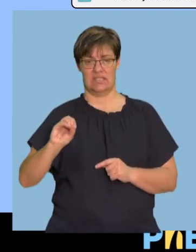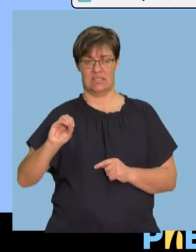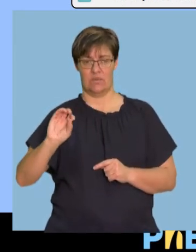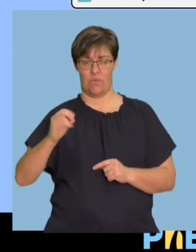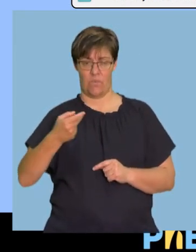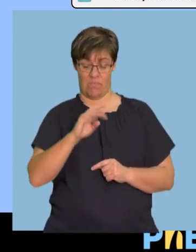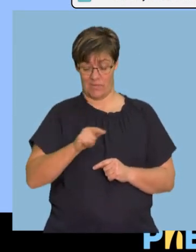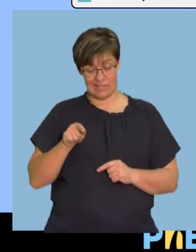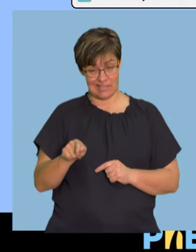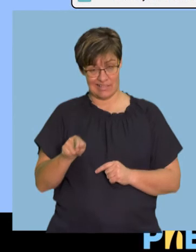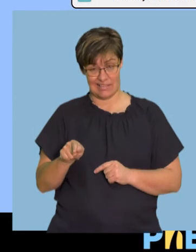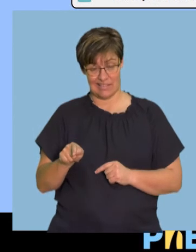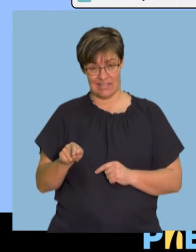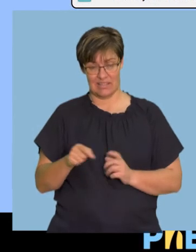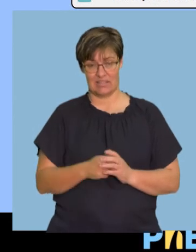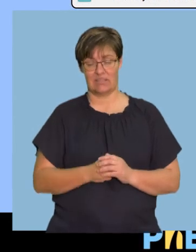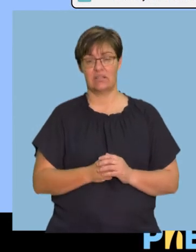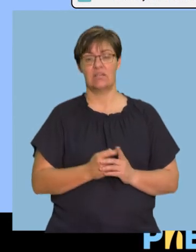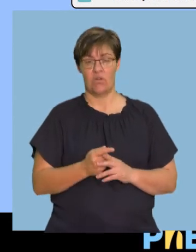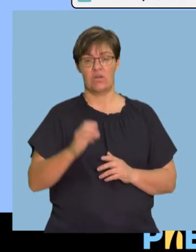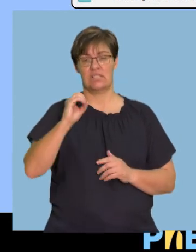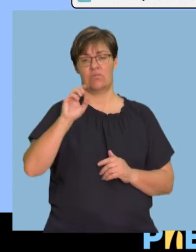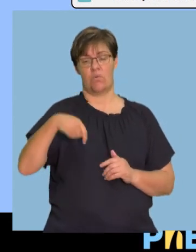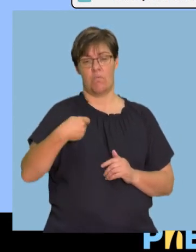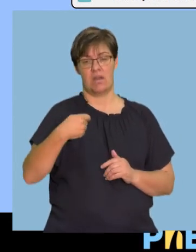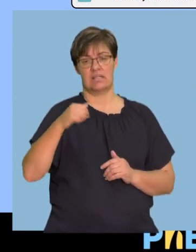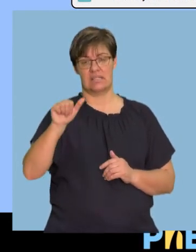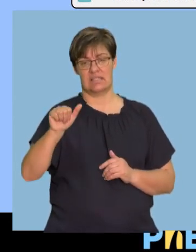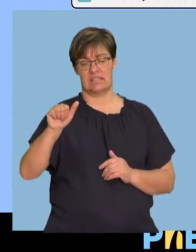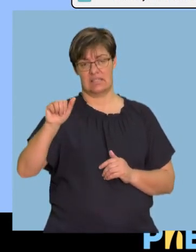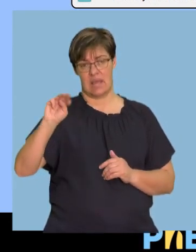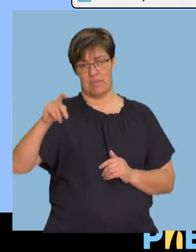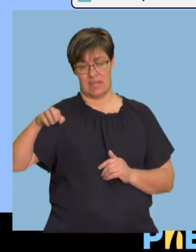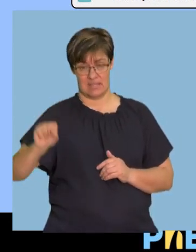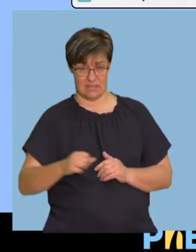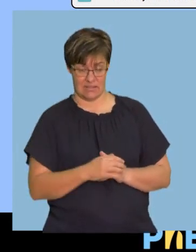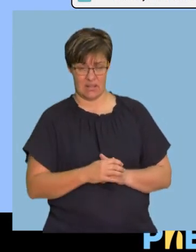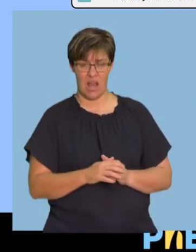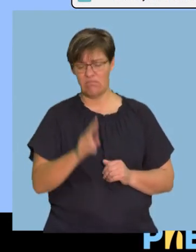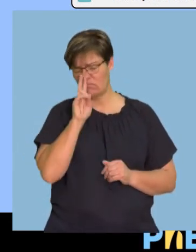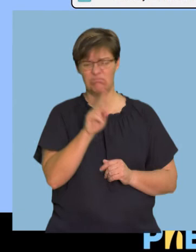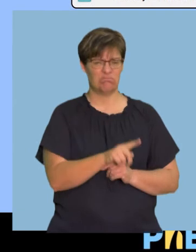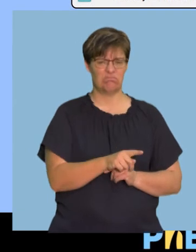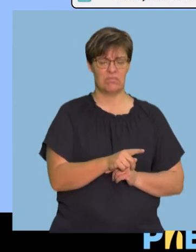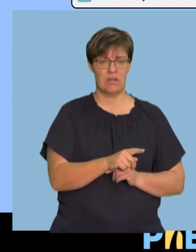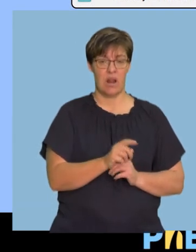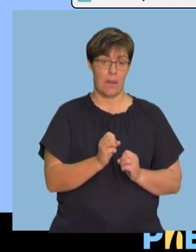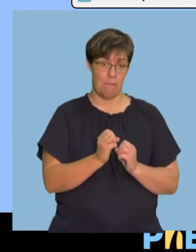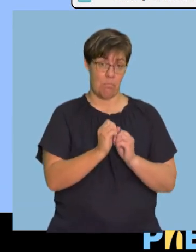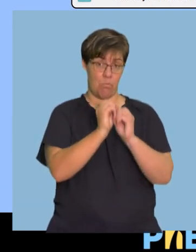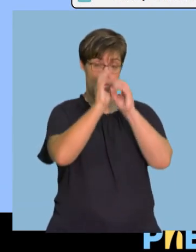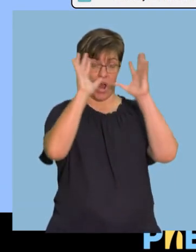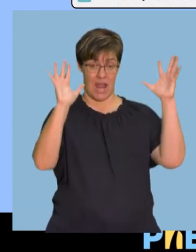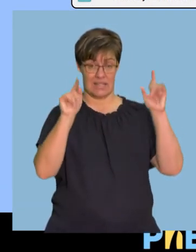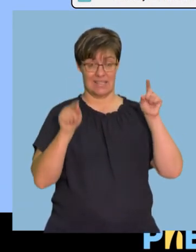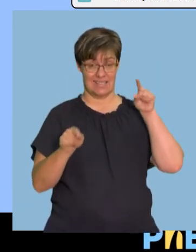ohm resistor. That's got what? 0.6 amperes, right? So this is basically, but if you look at the